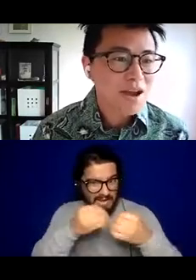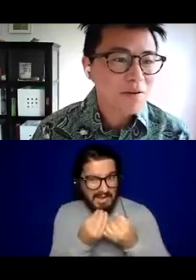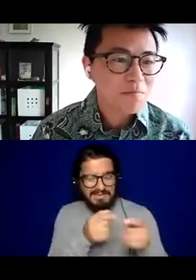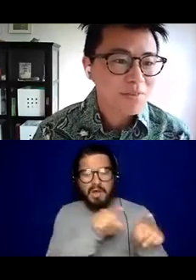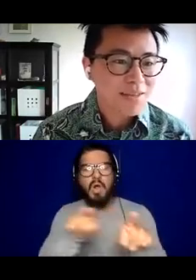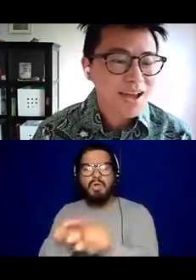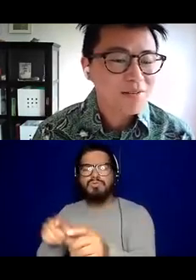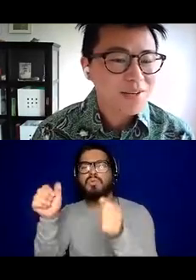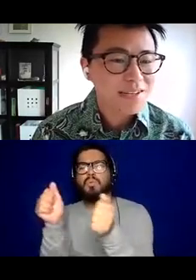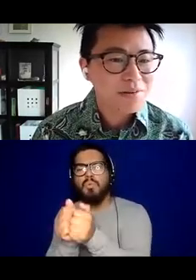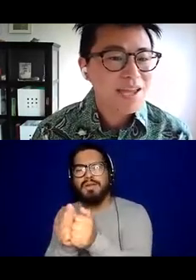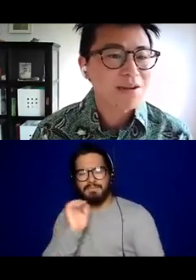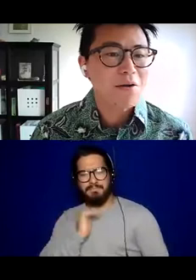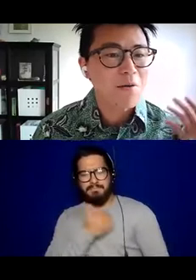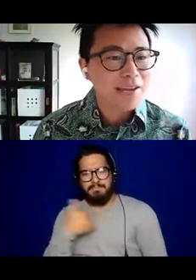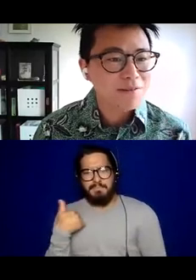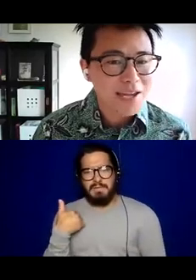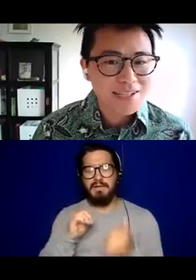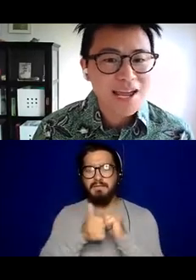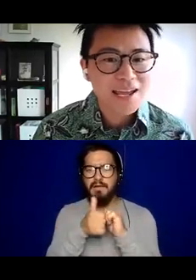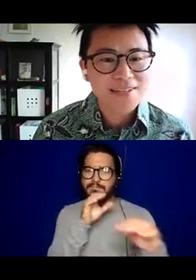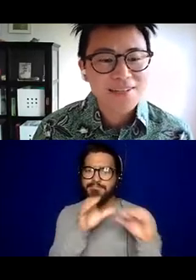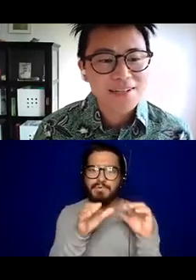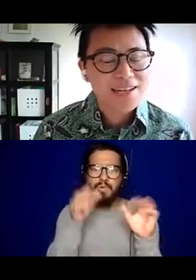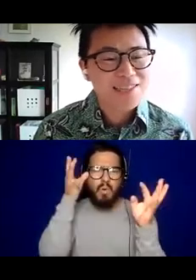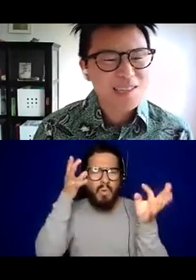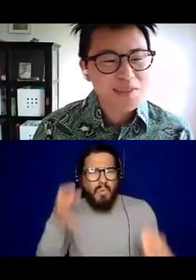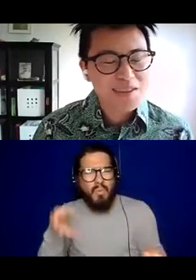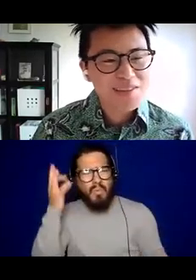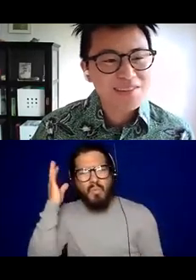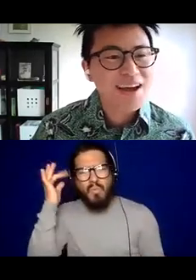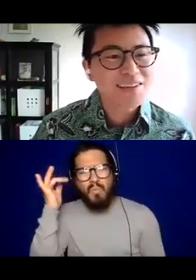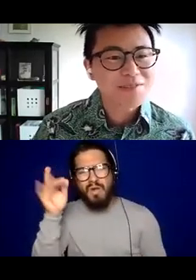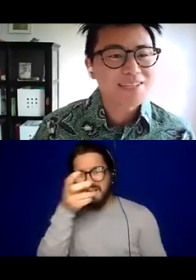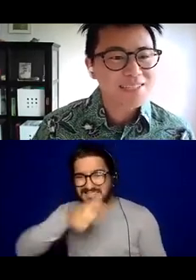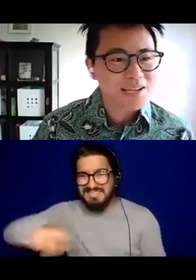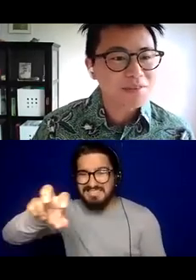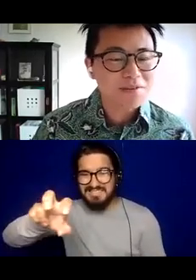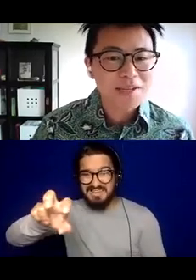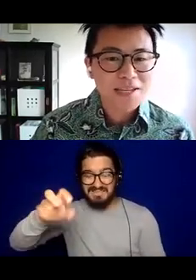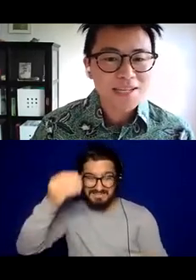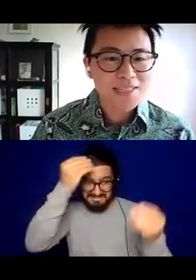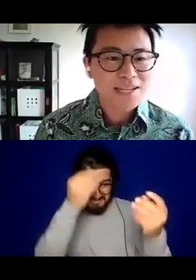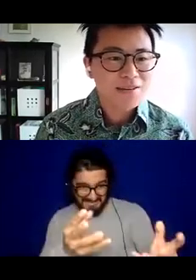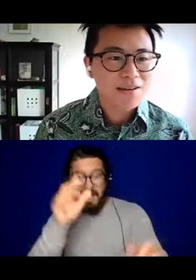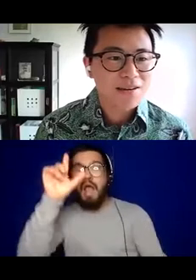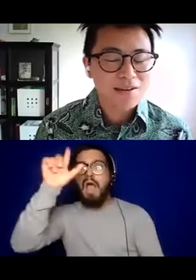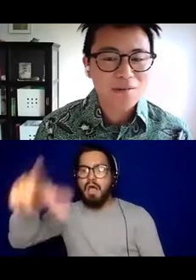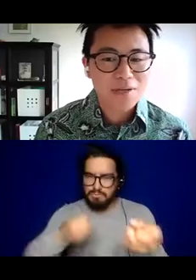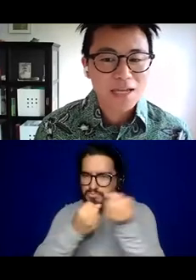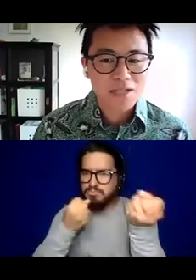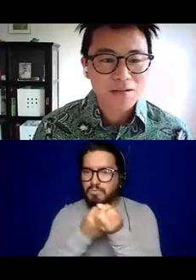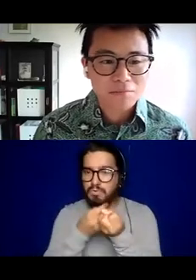members. How are you going to communicate about why you made a change and support them to learn how to use it, to stay with you, to stay